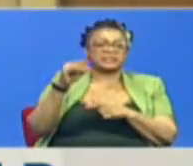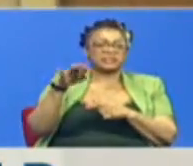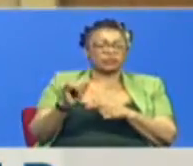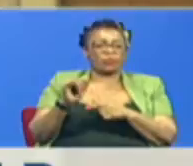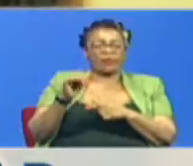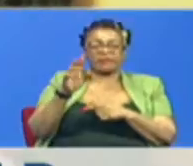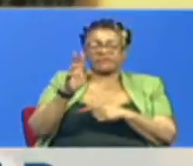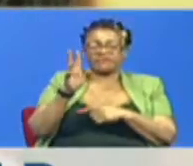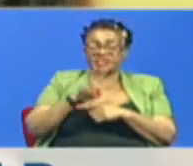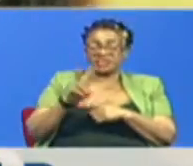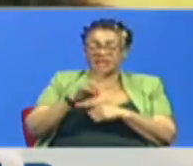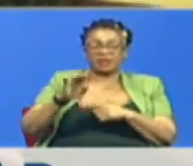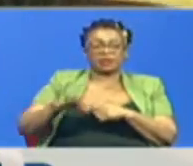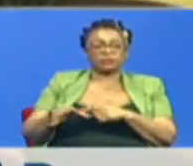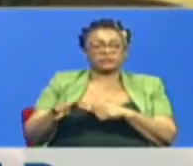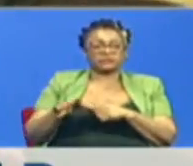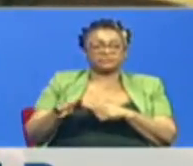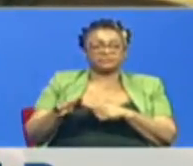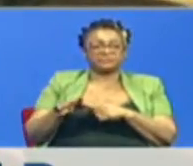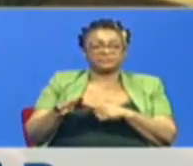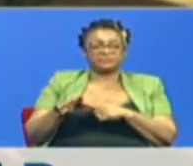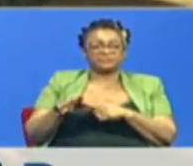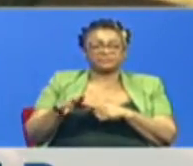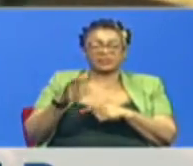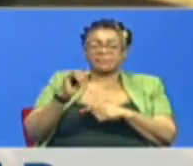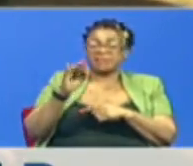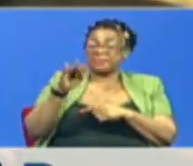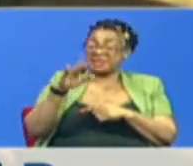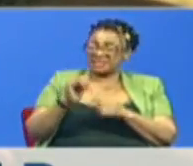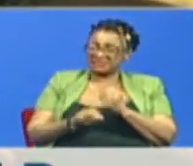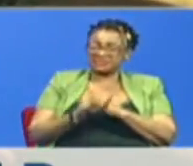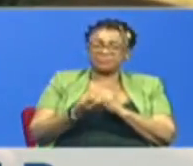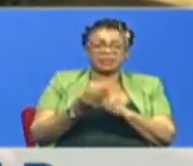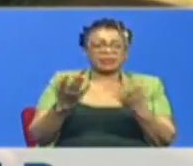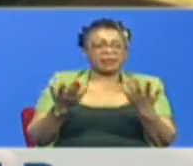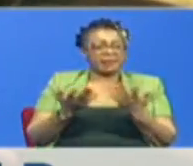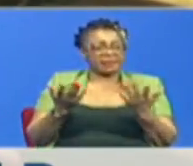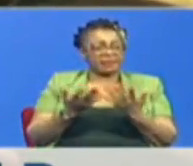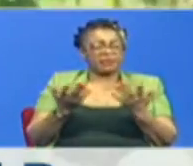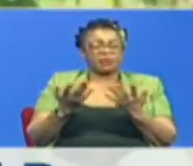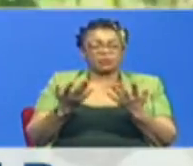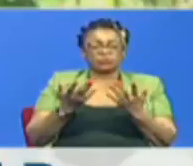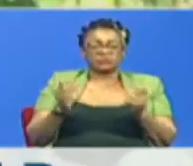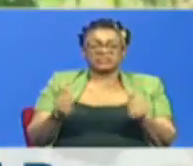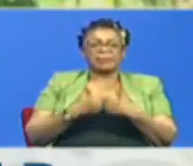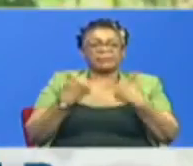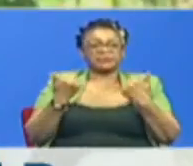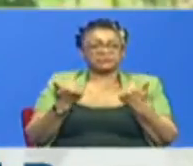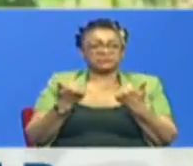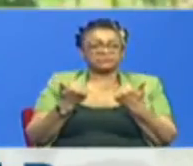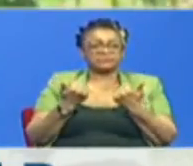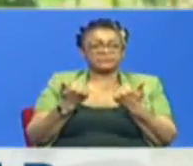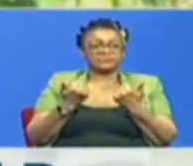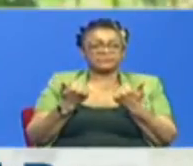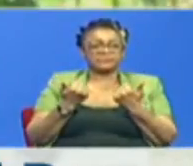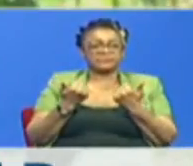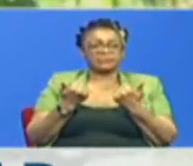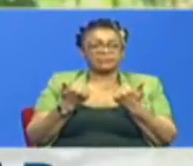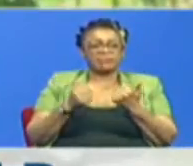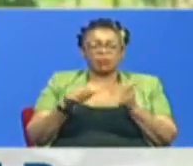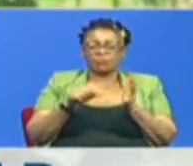It's getting darker. Mbalambala explains how it all started. Okay, problem ilianza